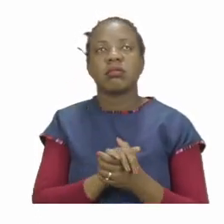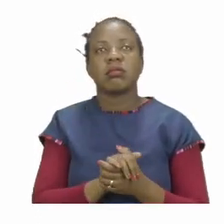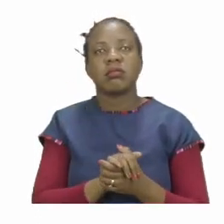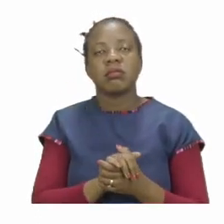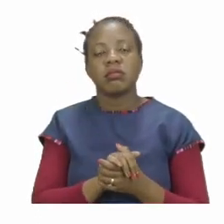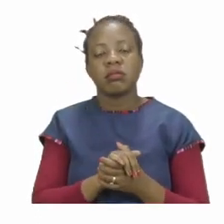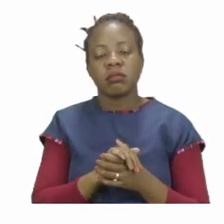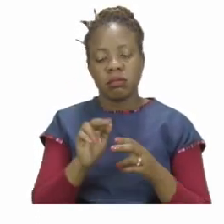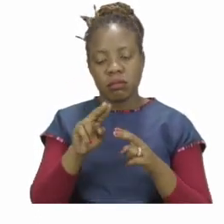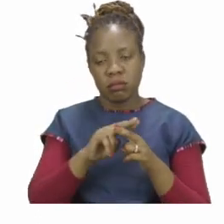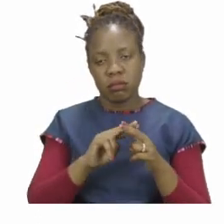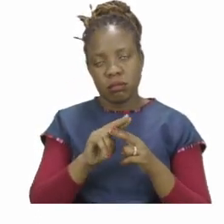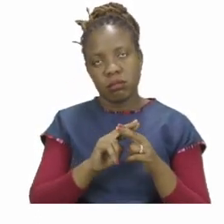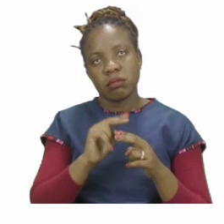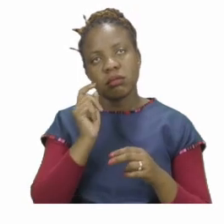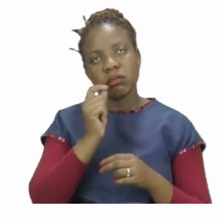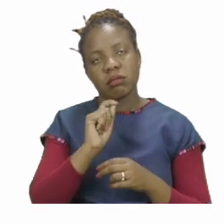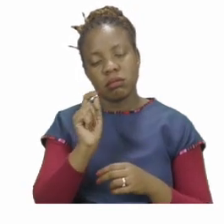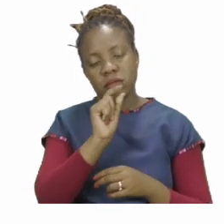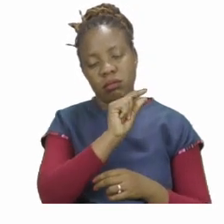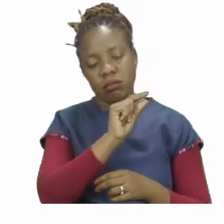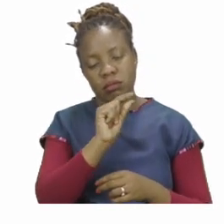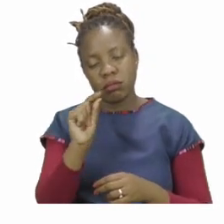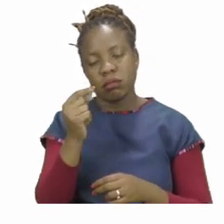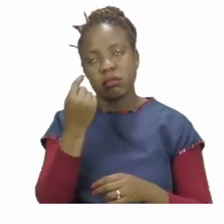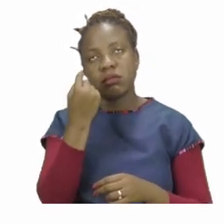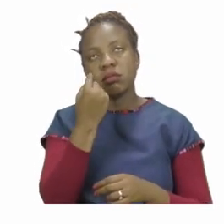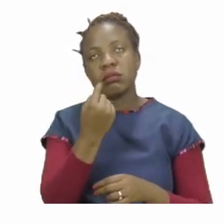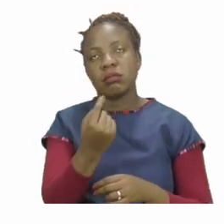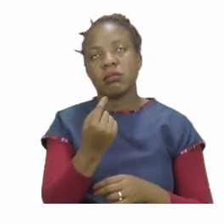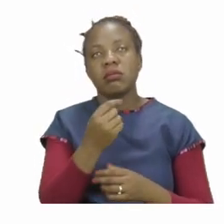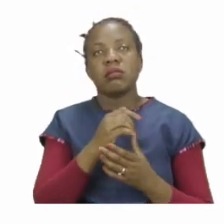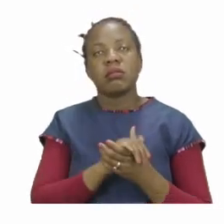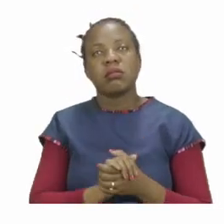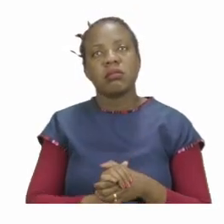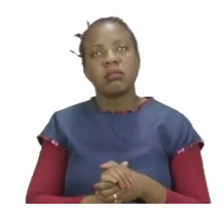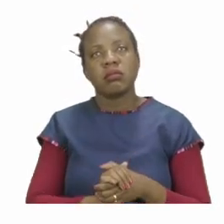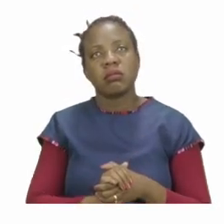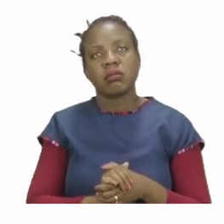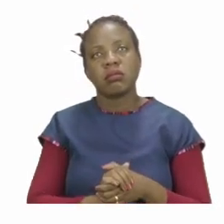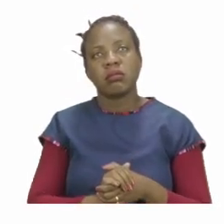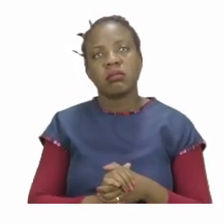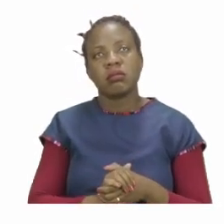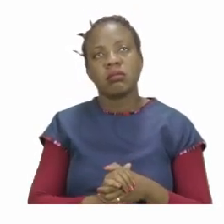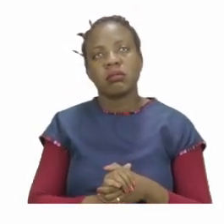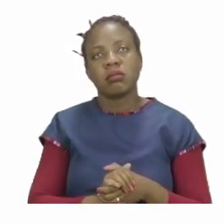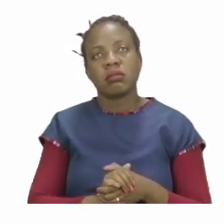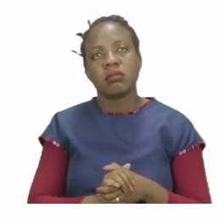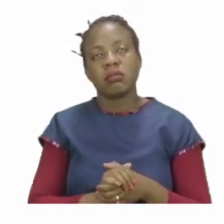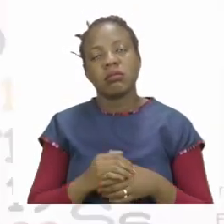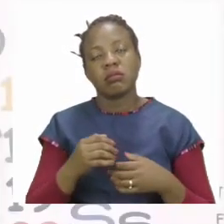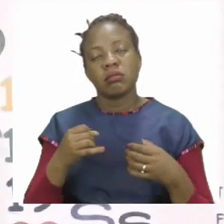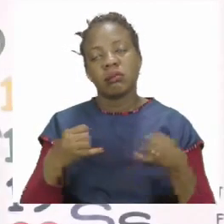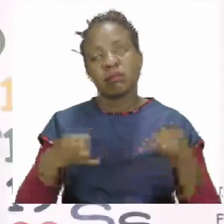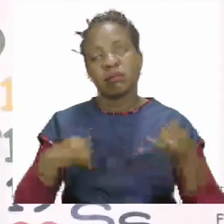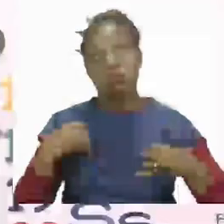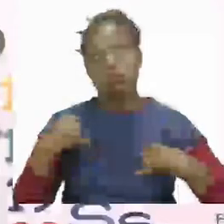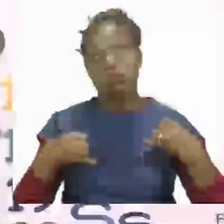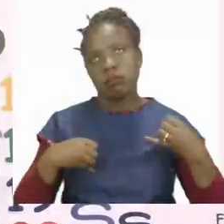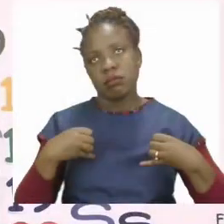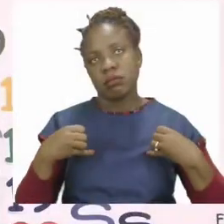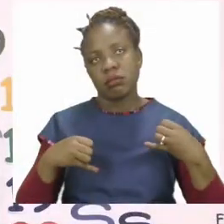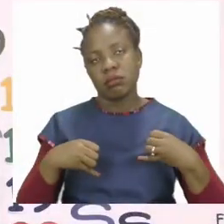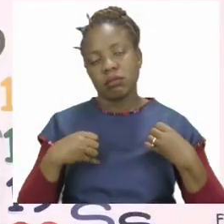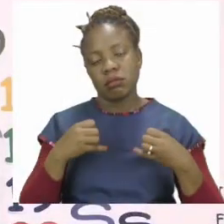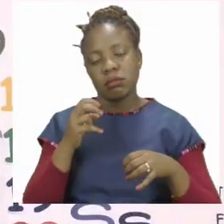write your own sentences with it. Have fun, boys and girls. We will be back